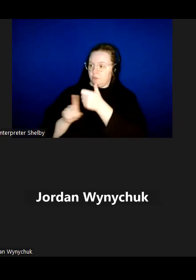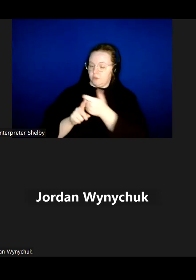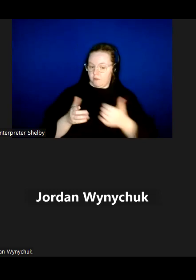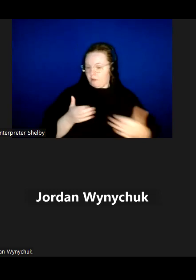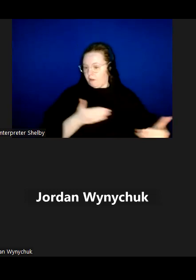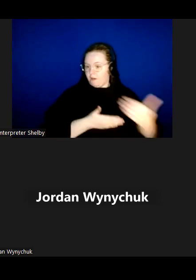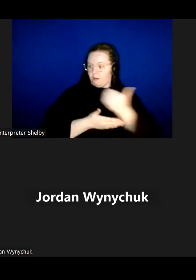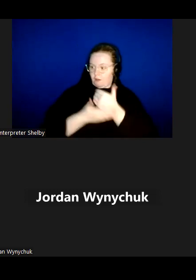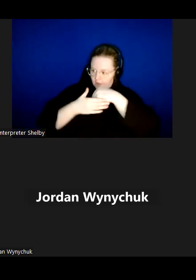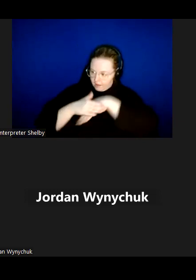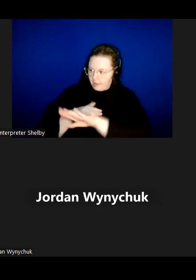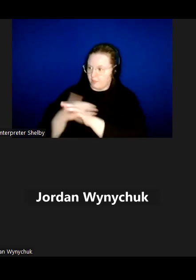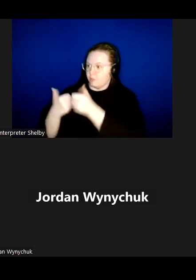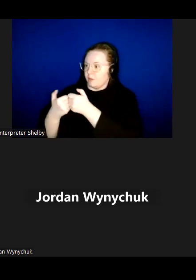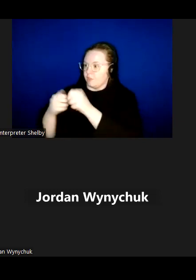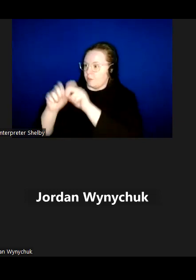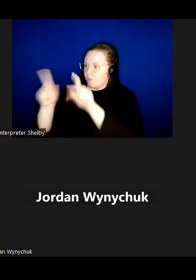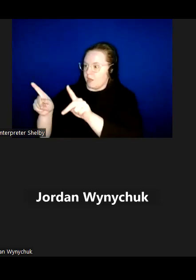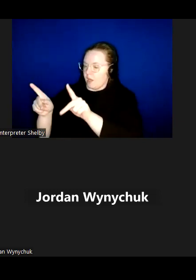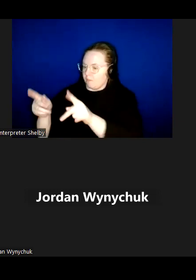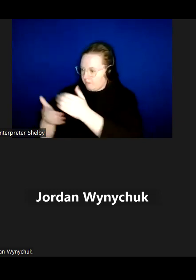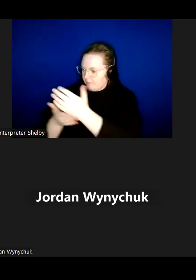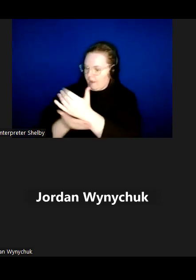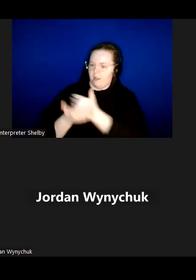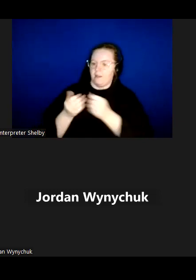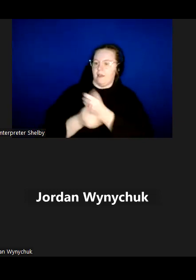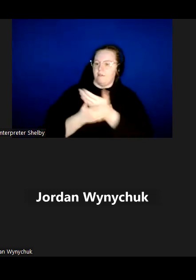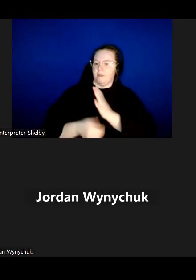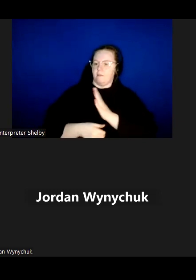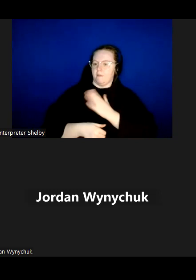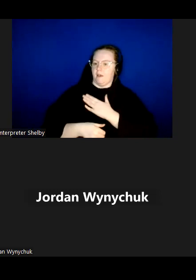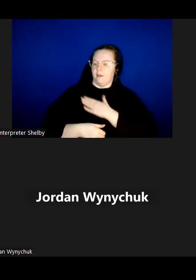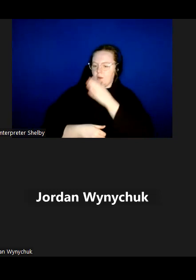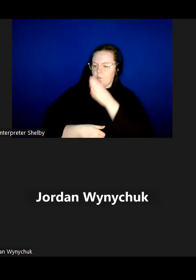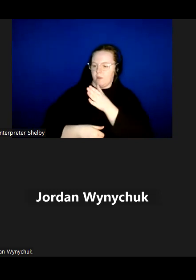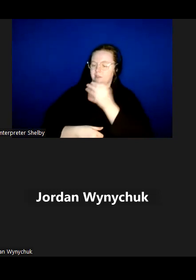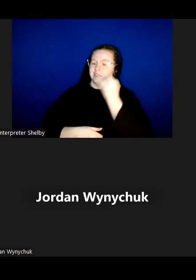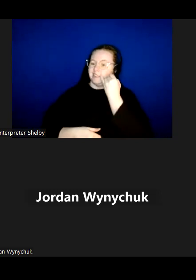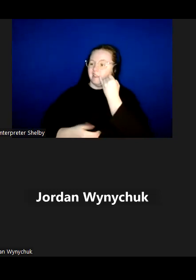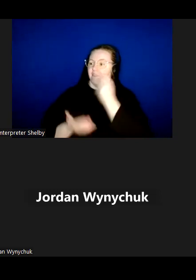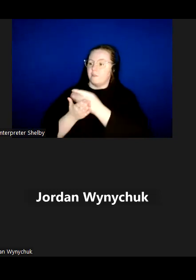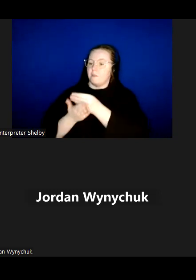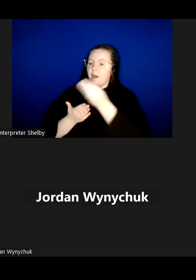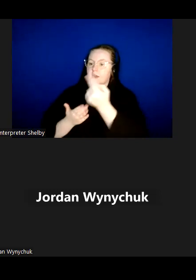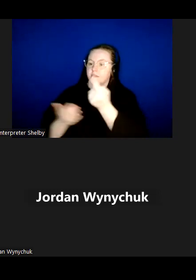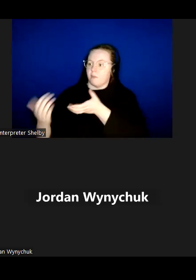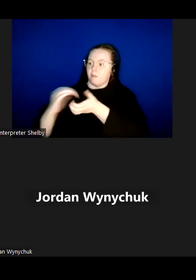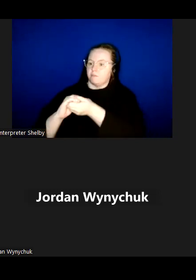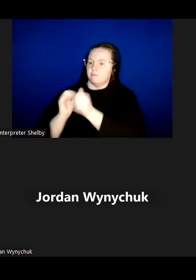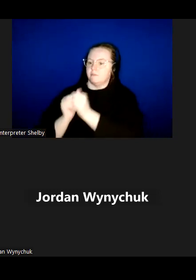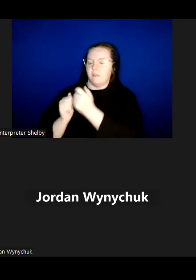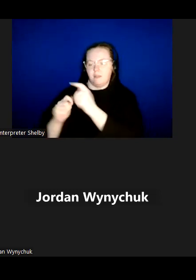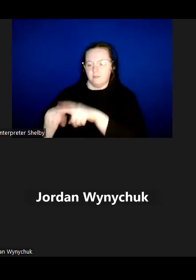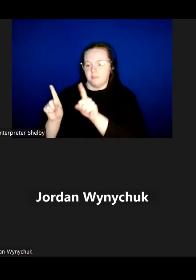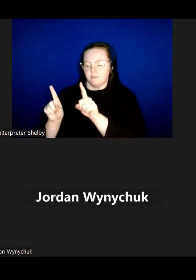you leave unless you have your name on, unless you own things jointly. Pension division. If you're a